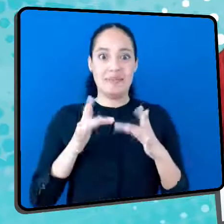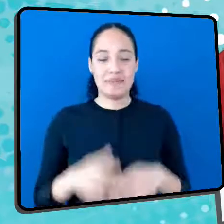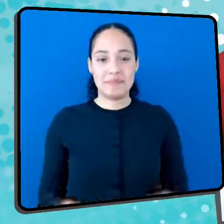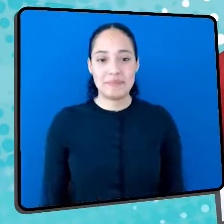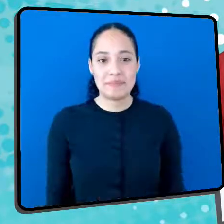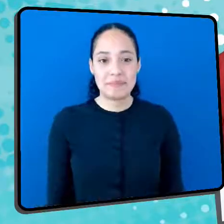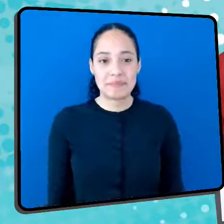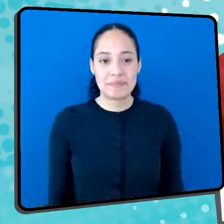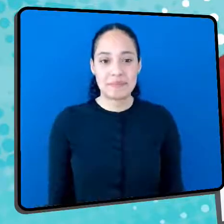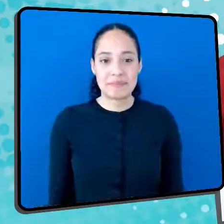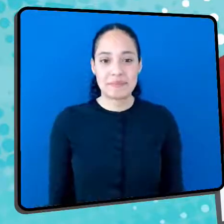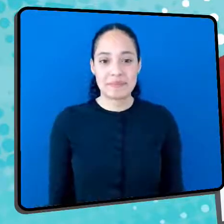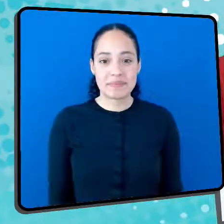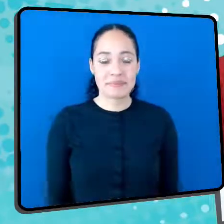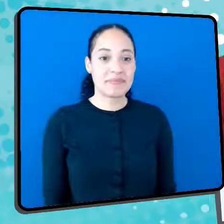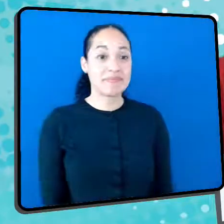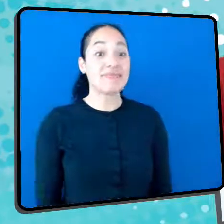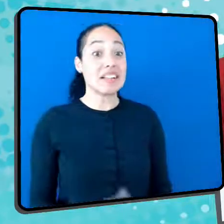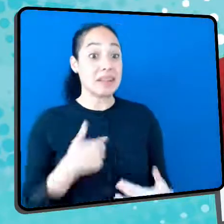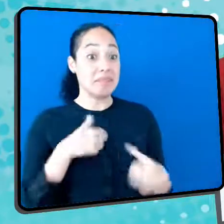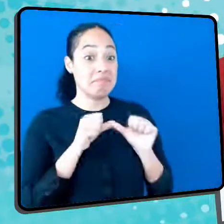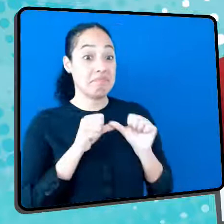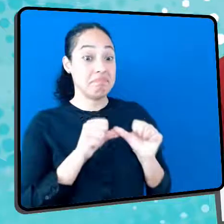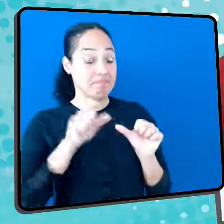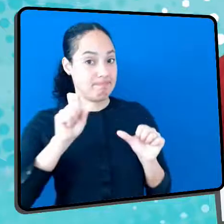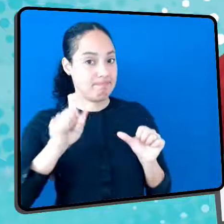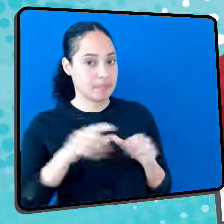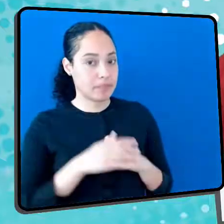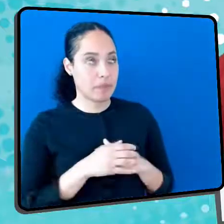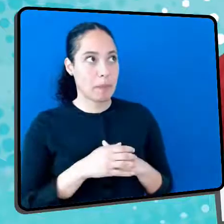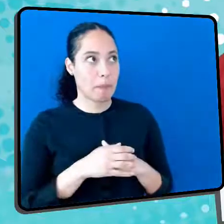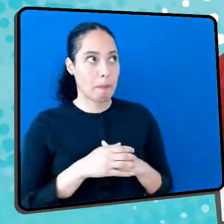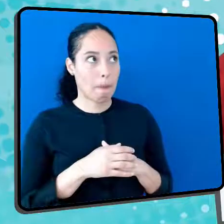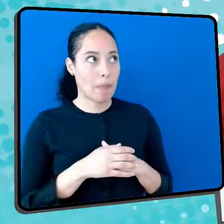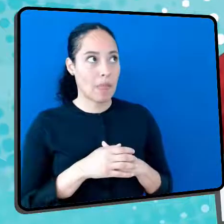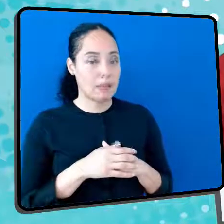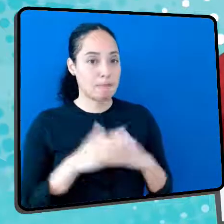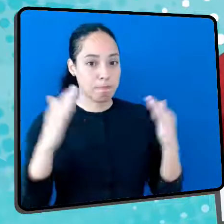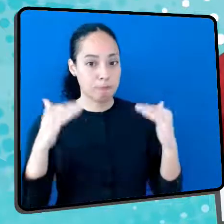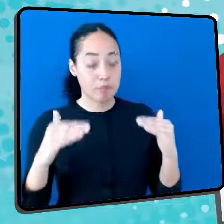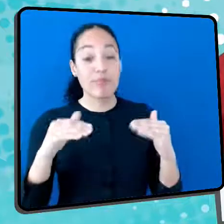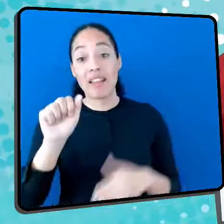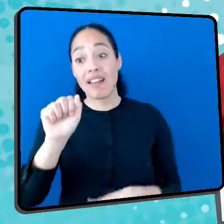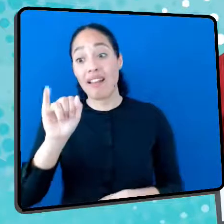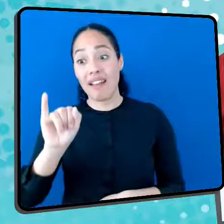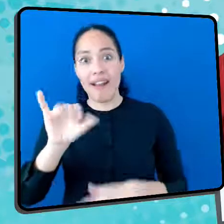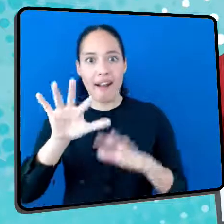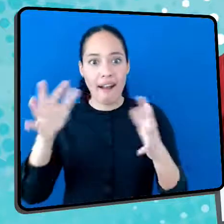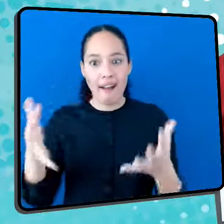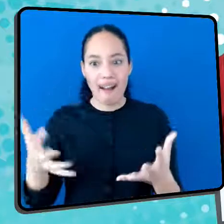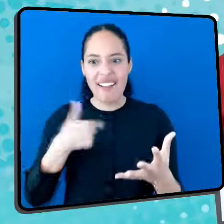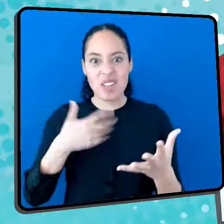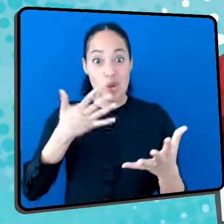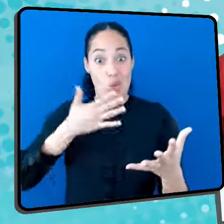So I will continue. What area of AI is on your list to skill up on next?